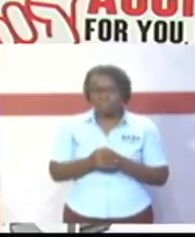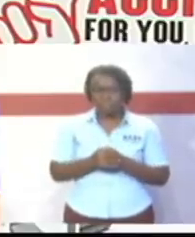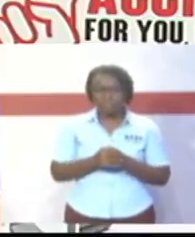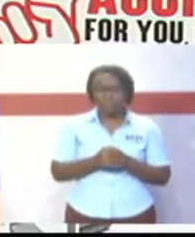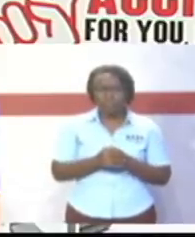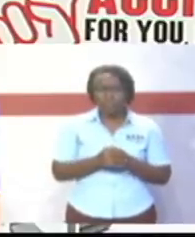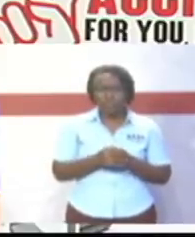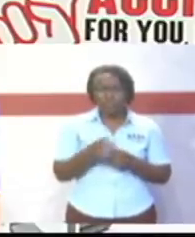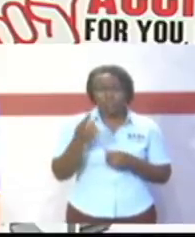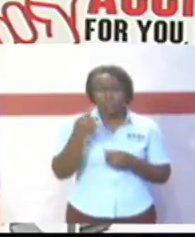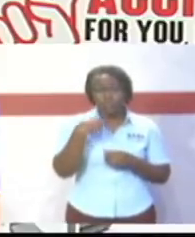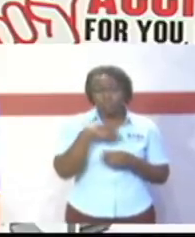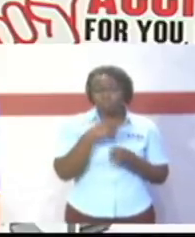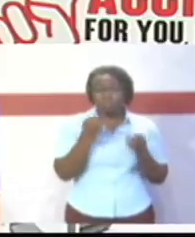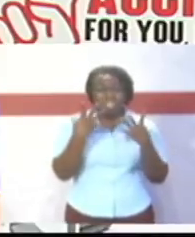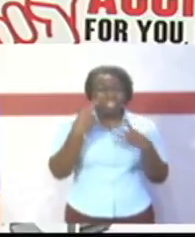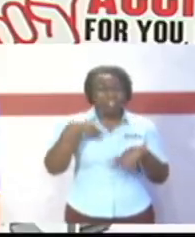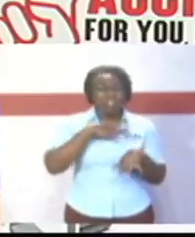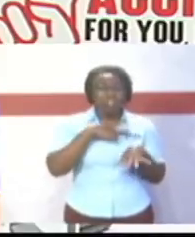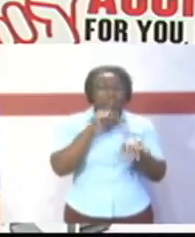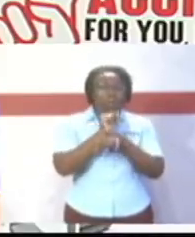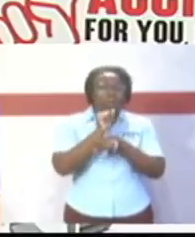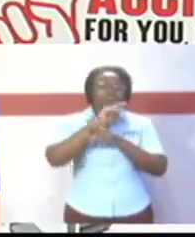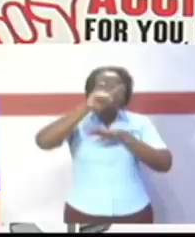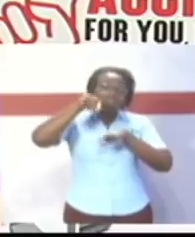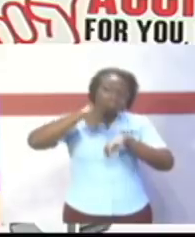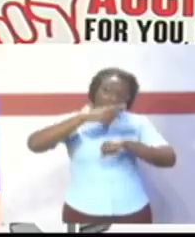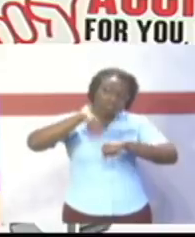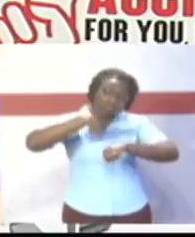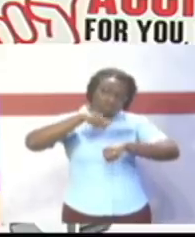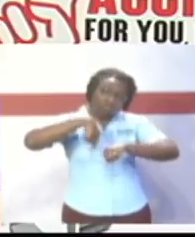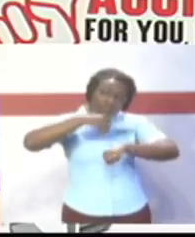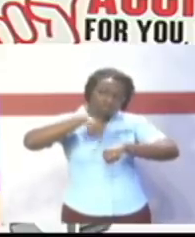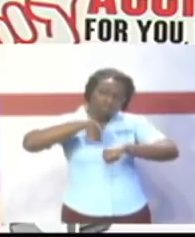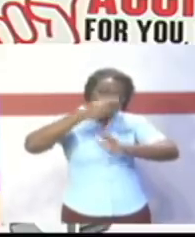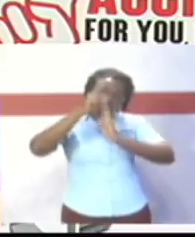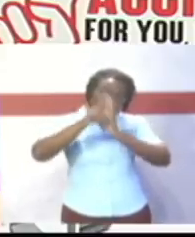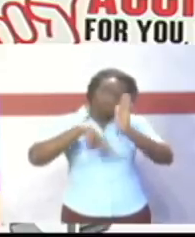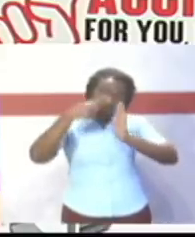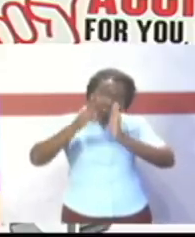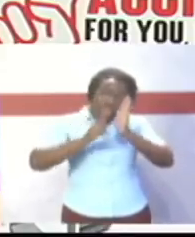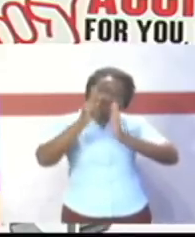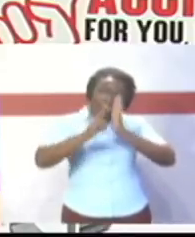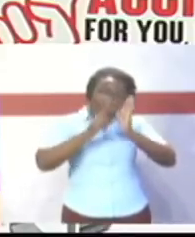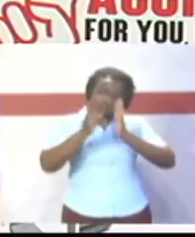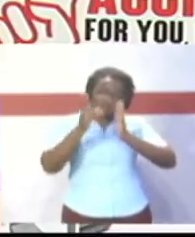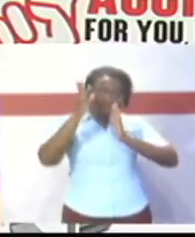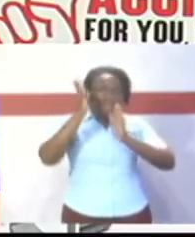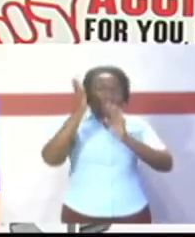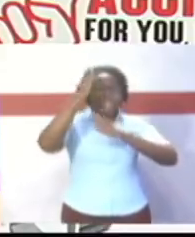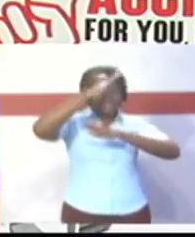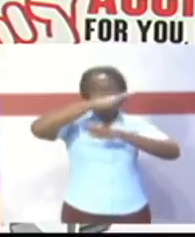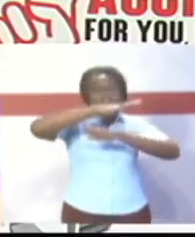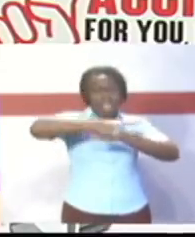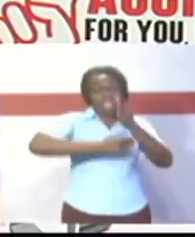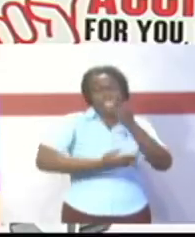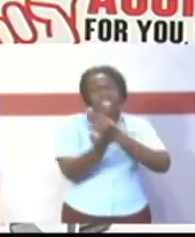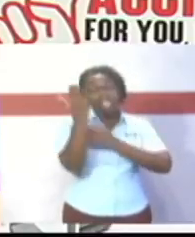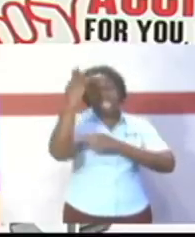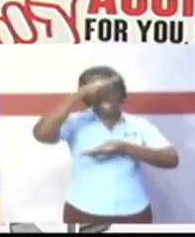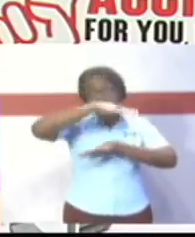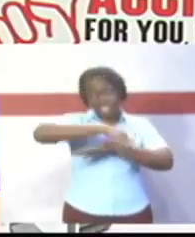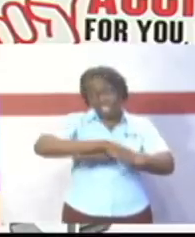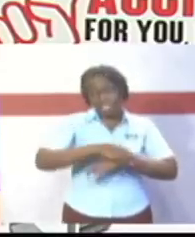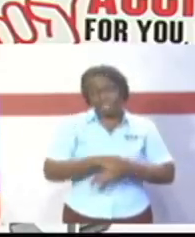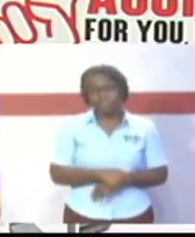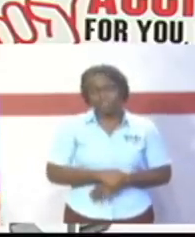worked literally night and day to bring this to a reality. With that, our ICU